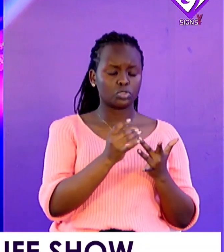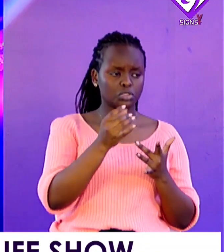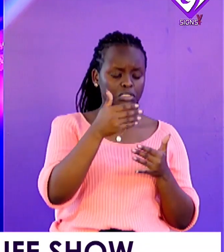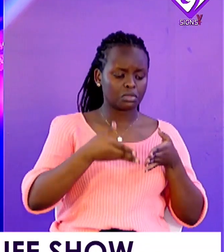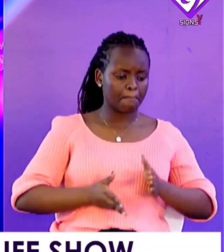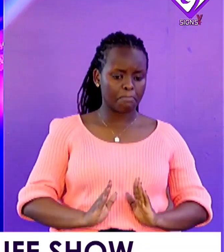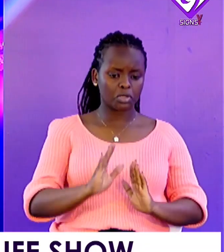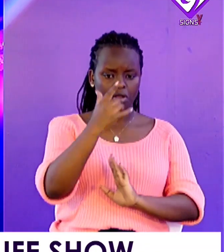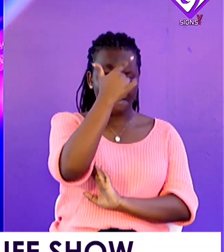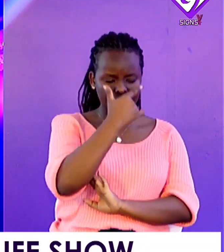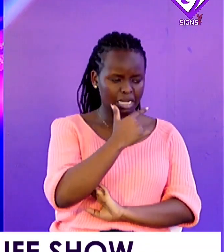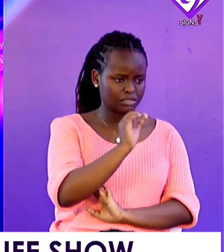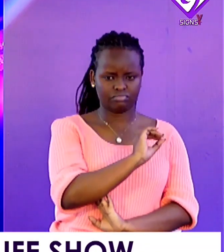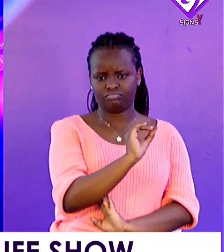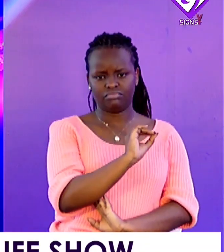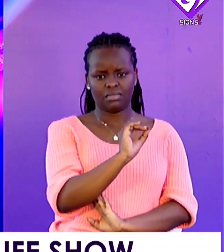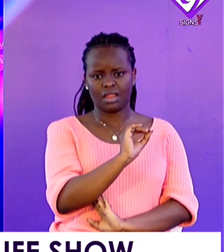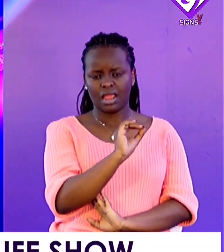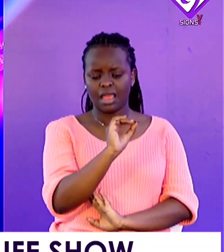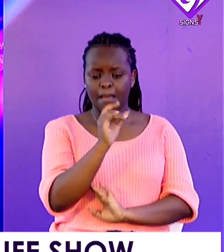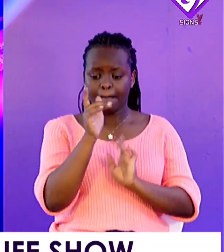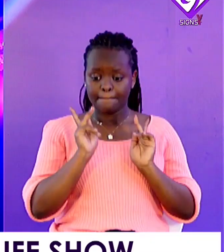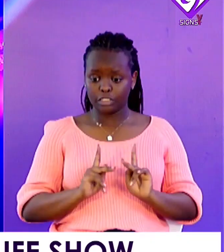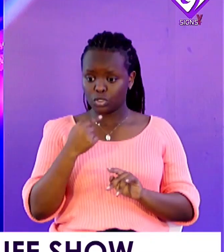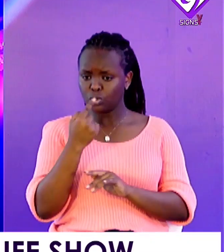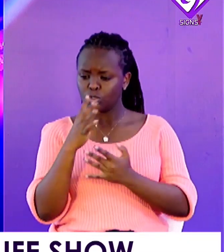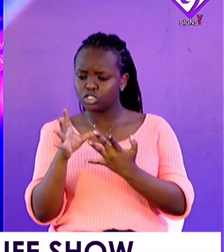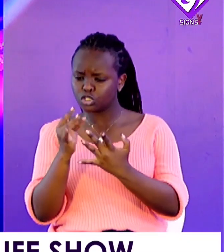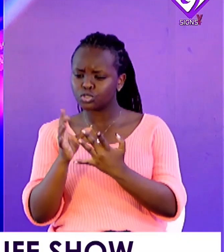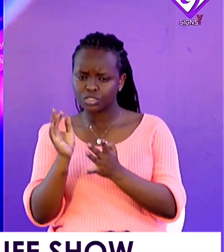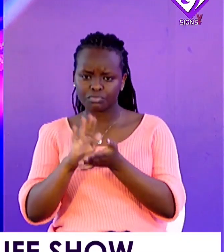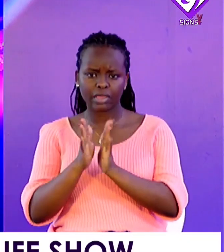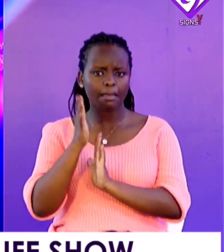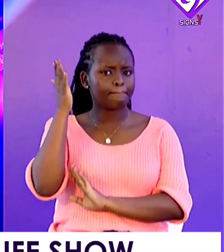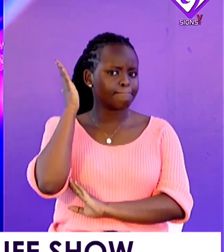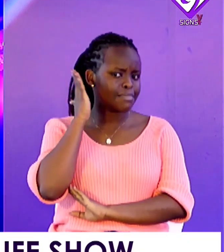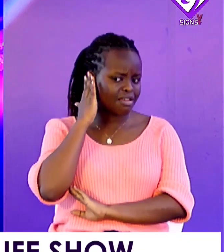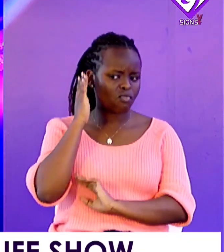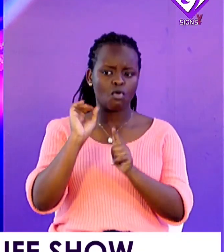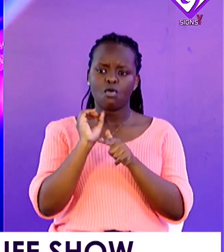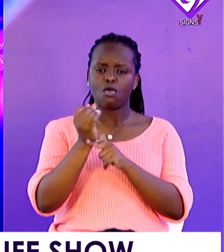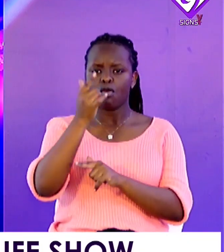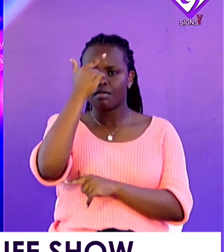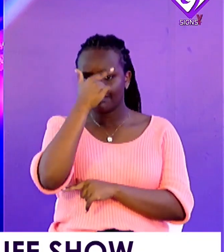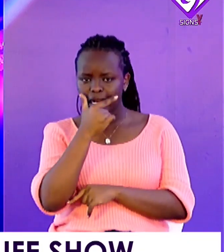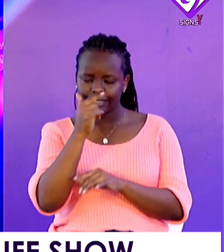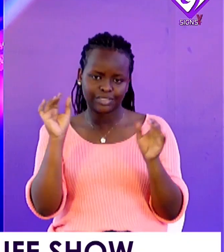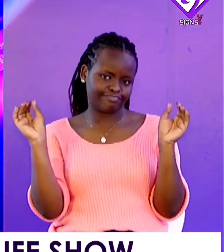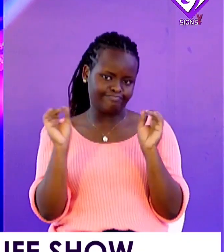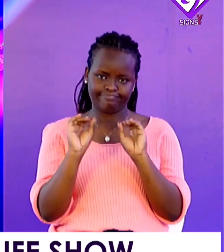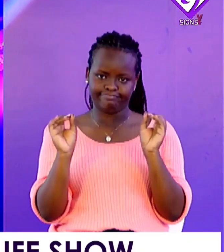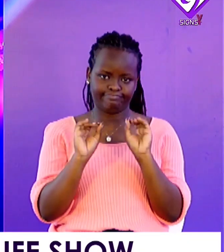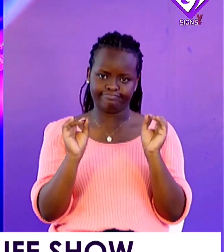Nobody chooses to be deaf or even to be physically impaired. And as parents